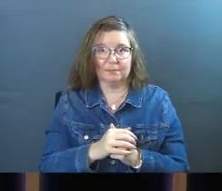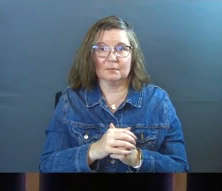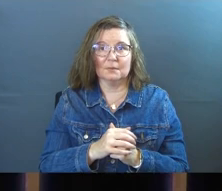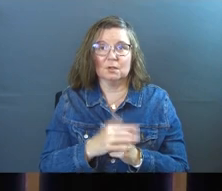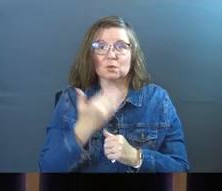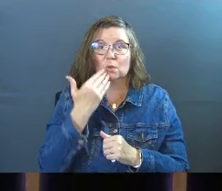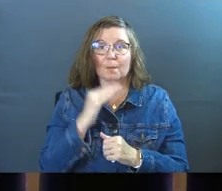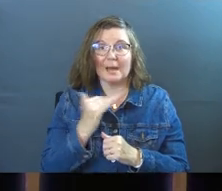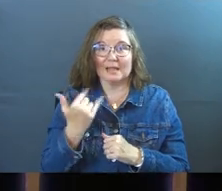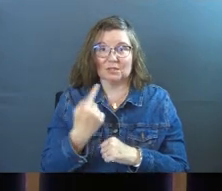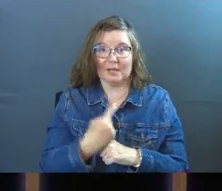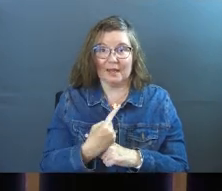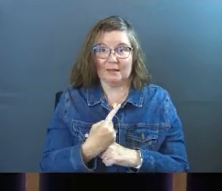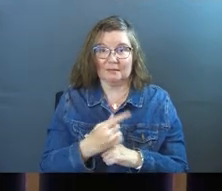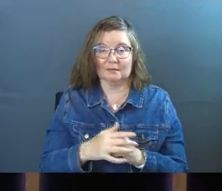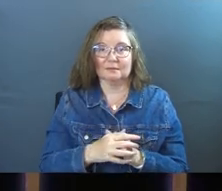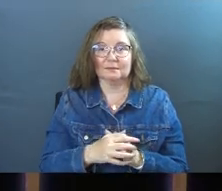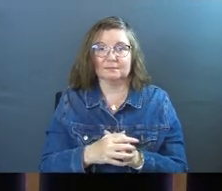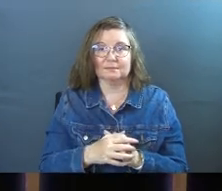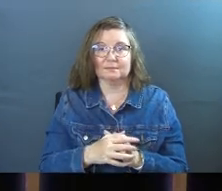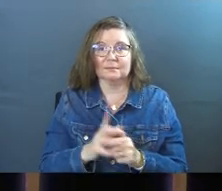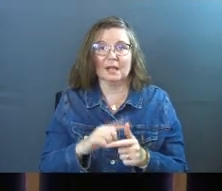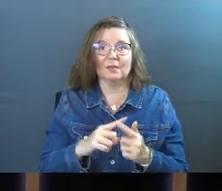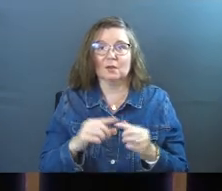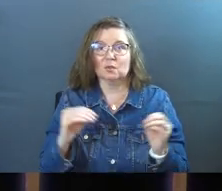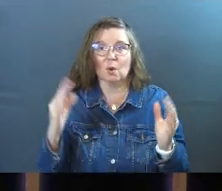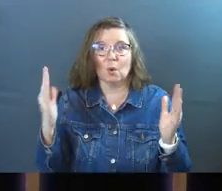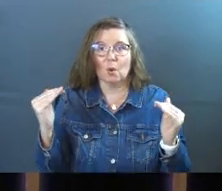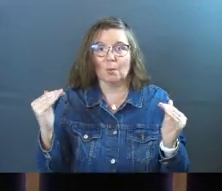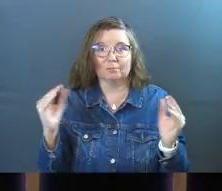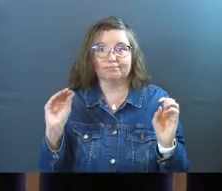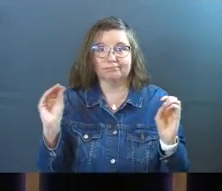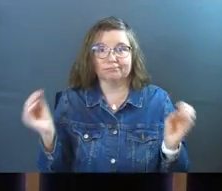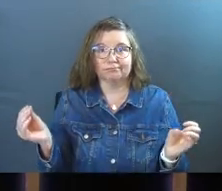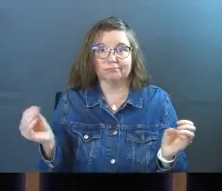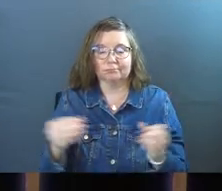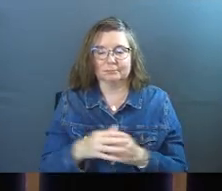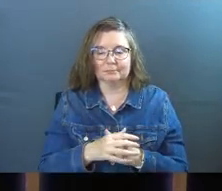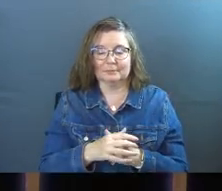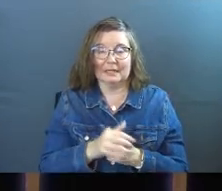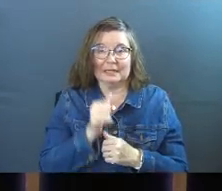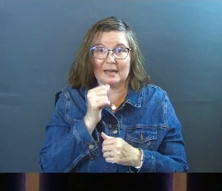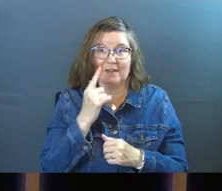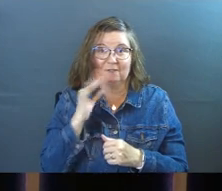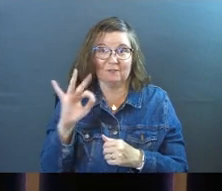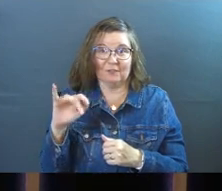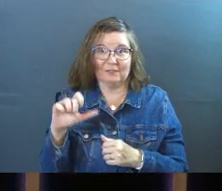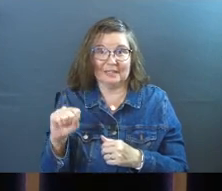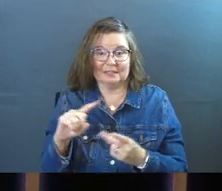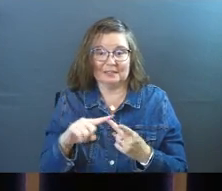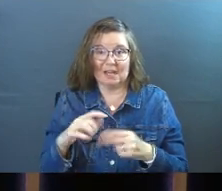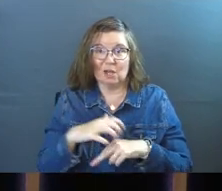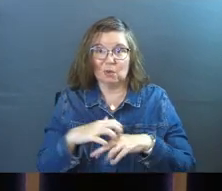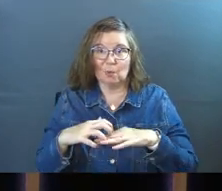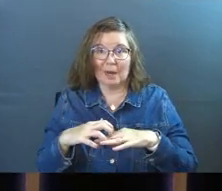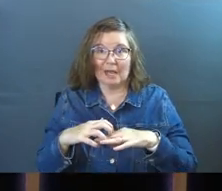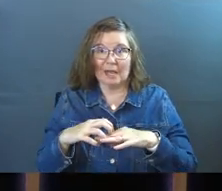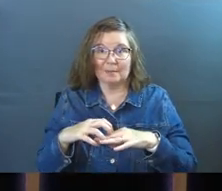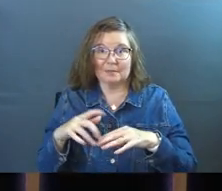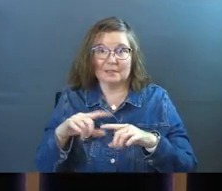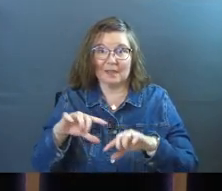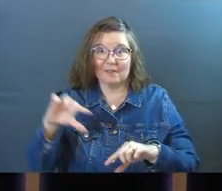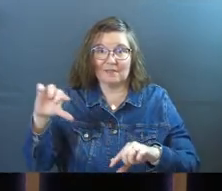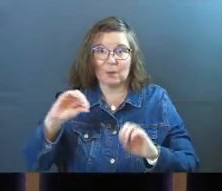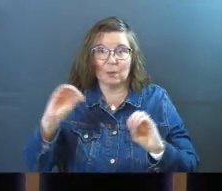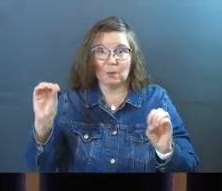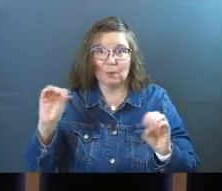So it's bad today and there's no hope on the horizon, at least not for figs. And there's no grapes on the vines.